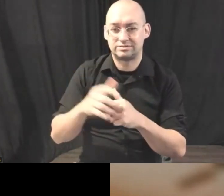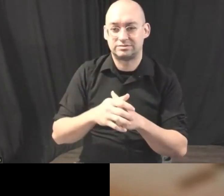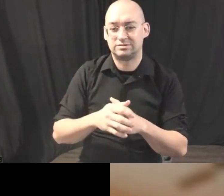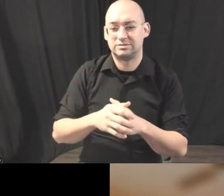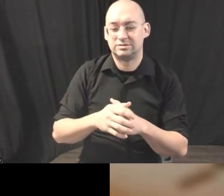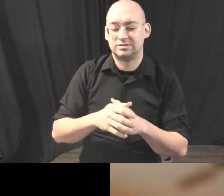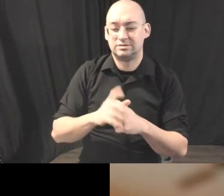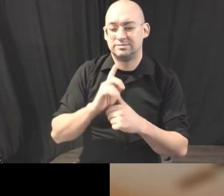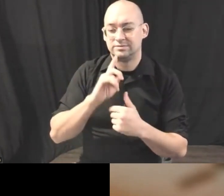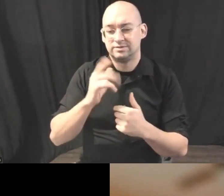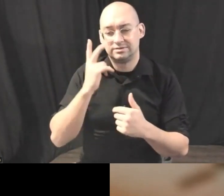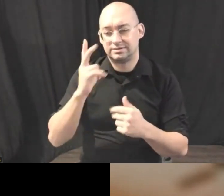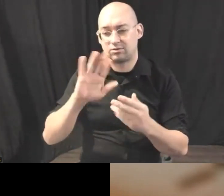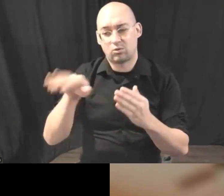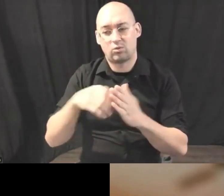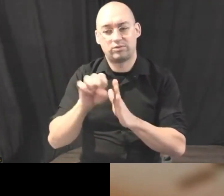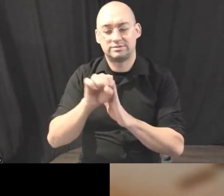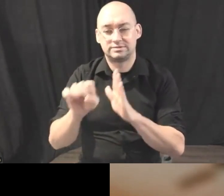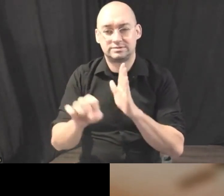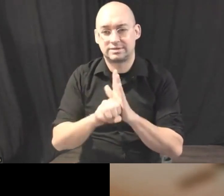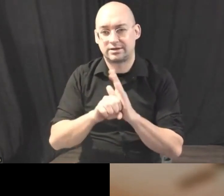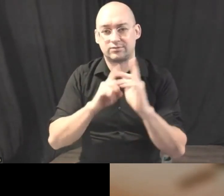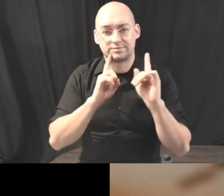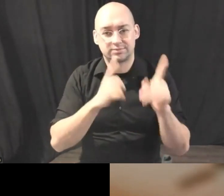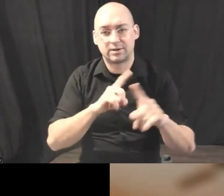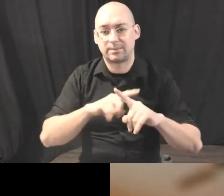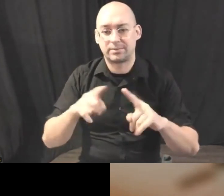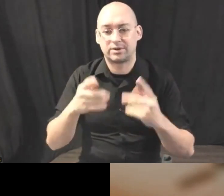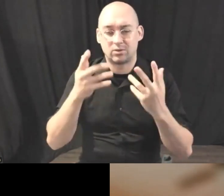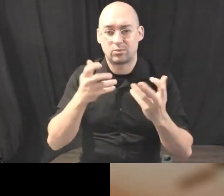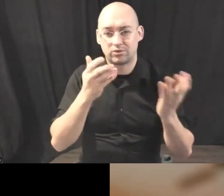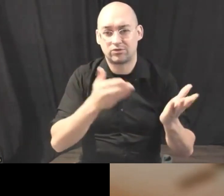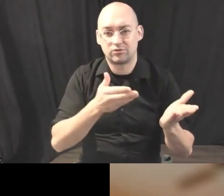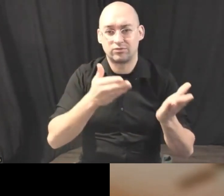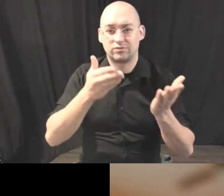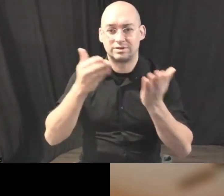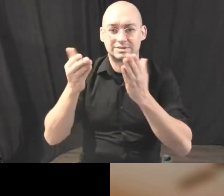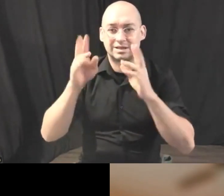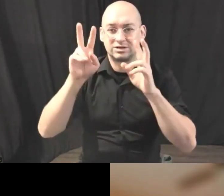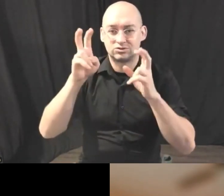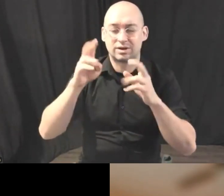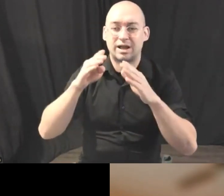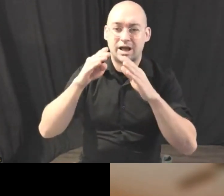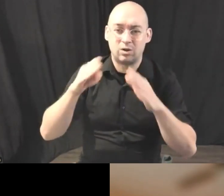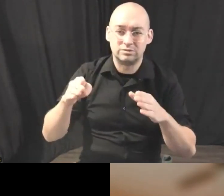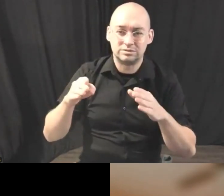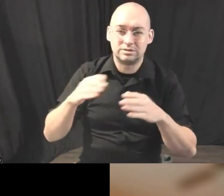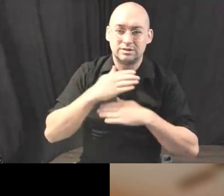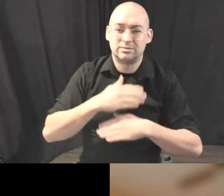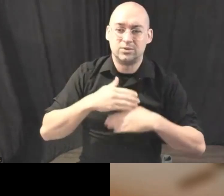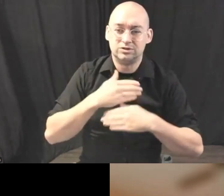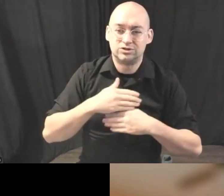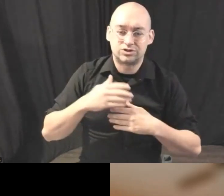state response. But I do really want to raise the issue of housing. I really appreciate, Kim, what